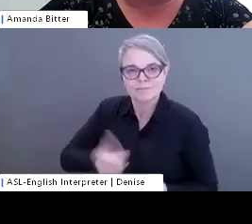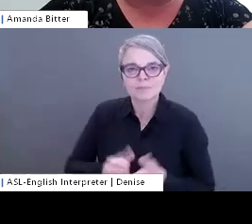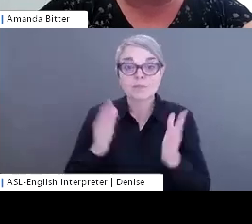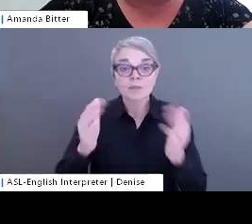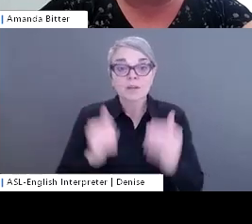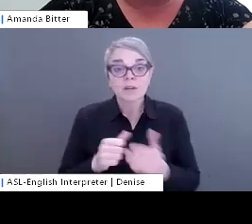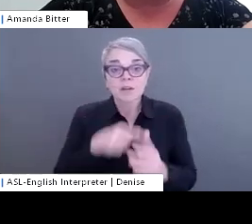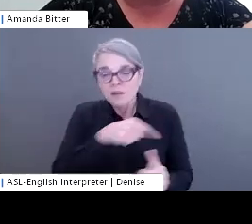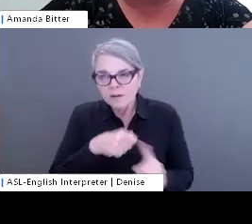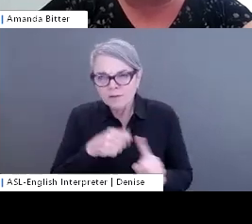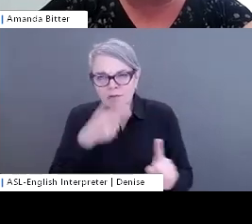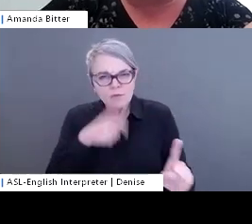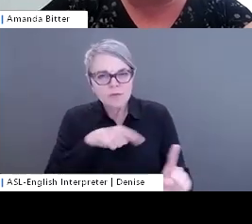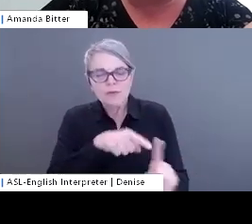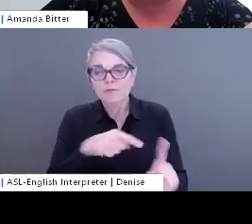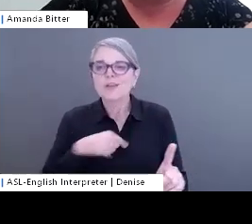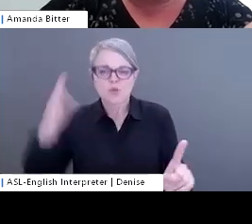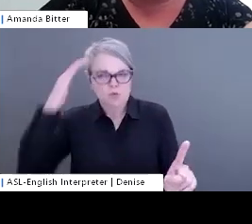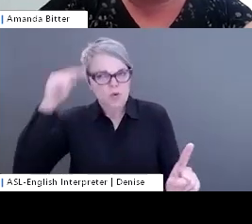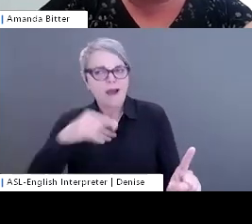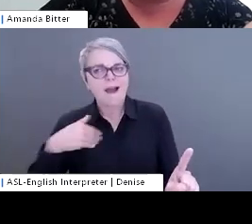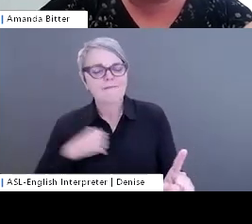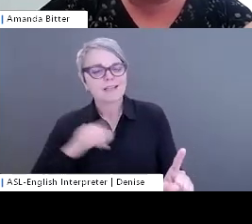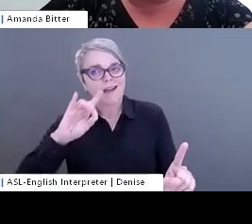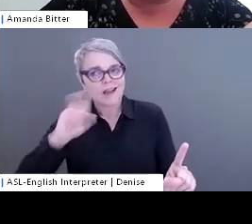or not capable, right, without that formal assessment.